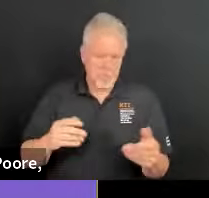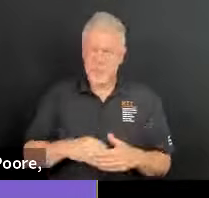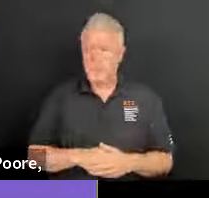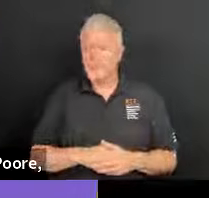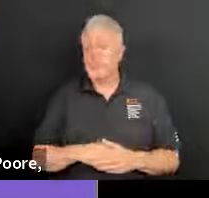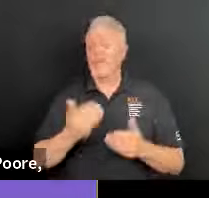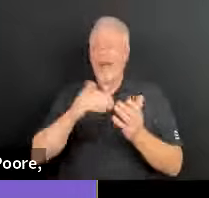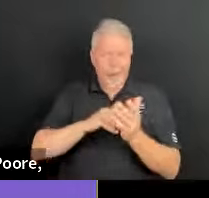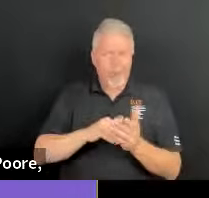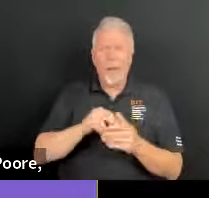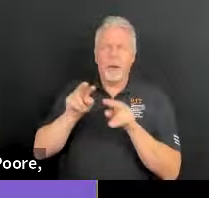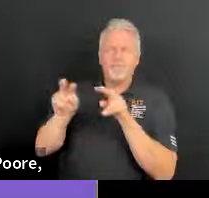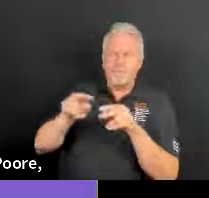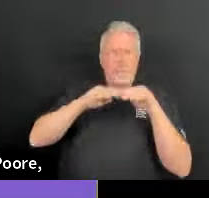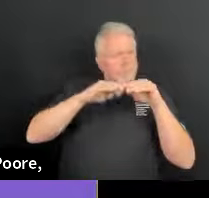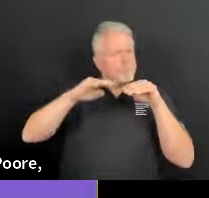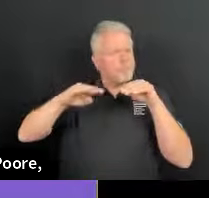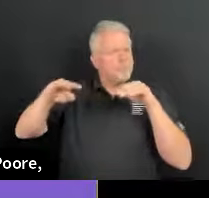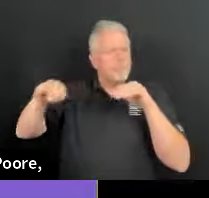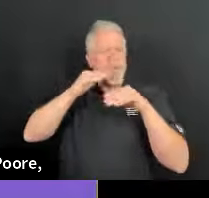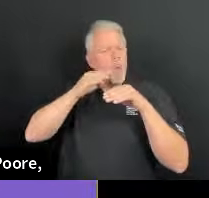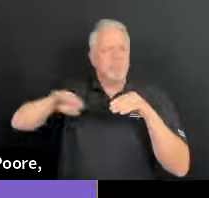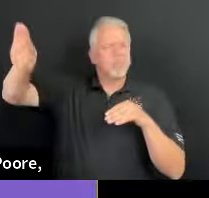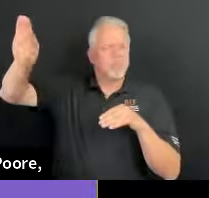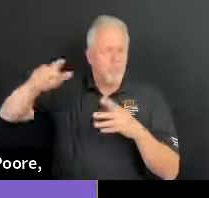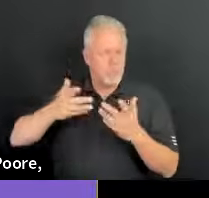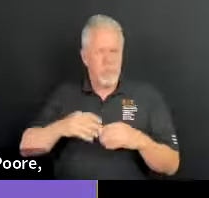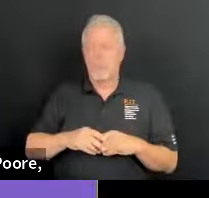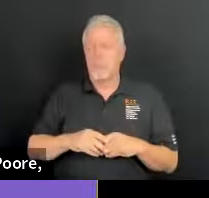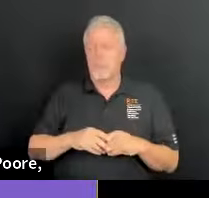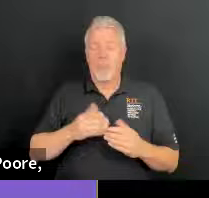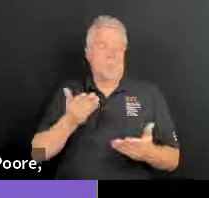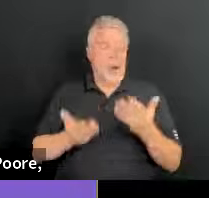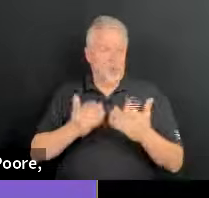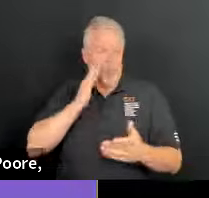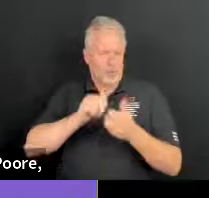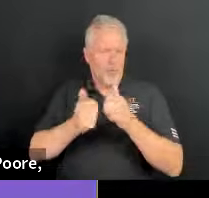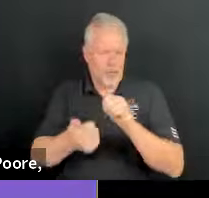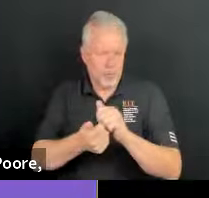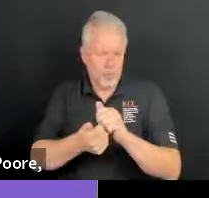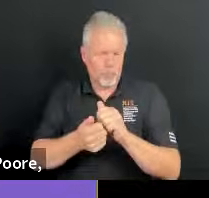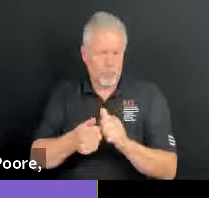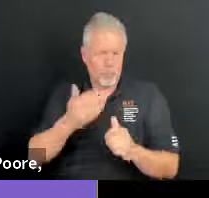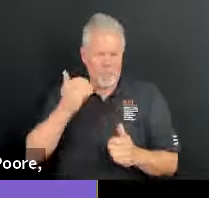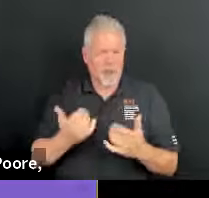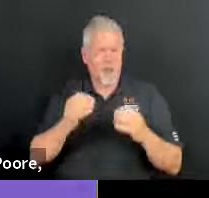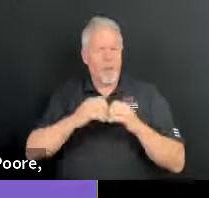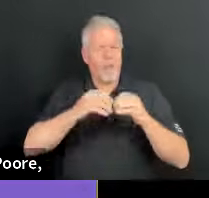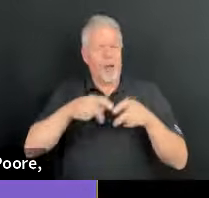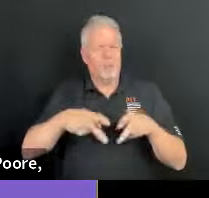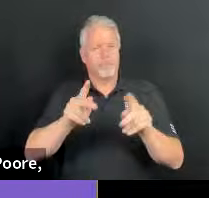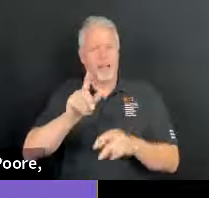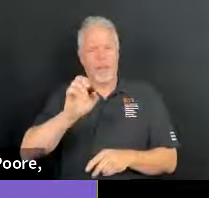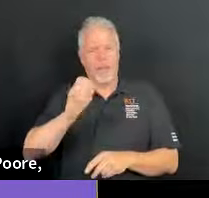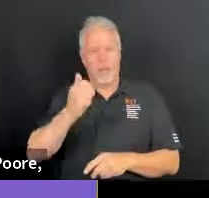And this is, again, high school students. You could see that there's not any sort of exponential increase or